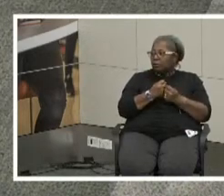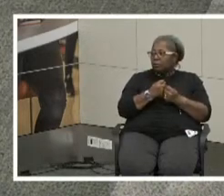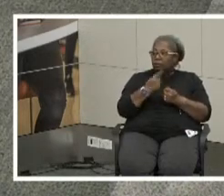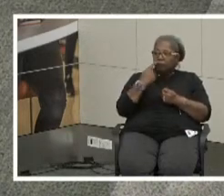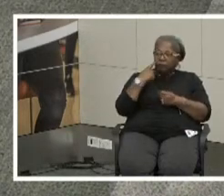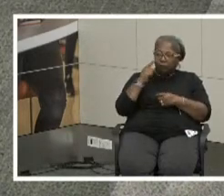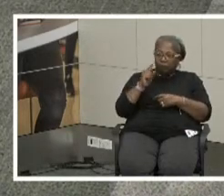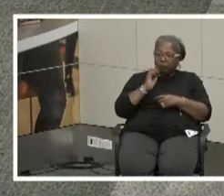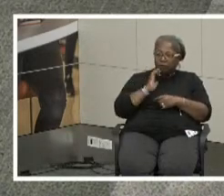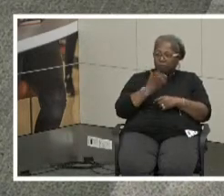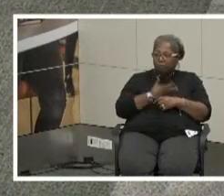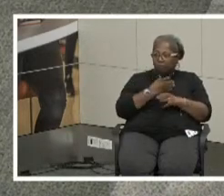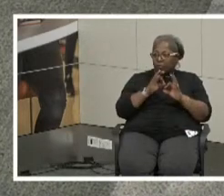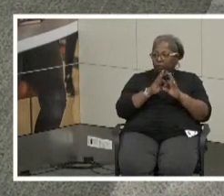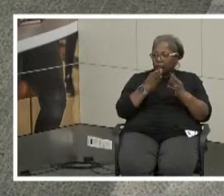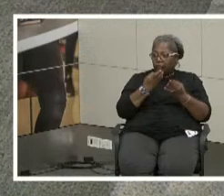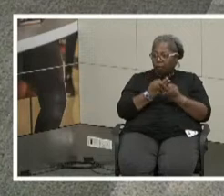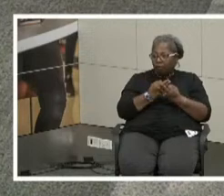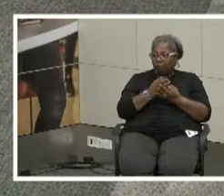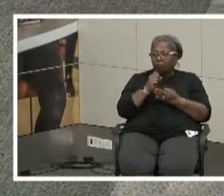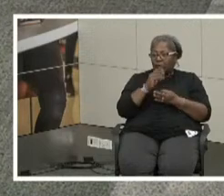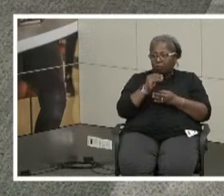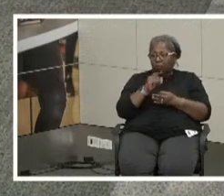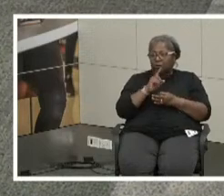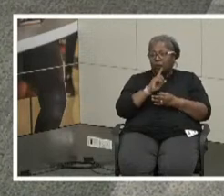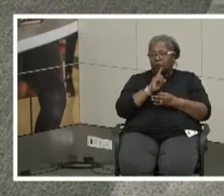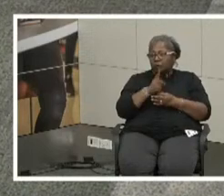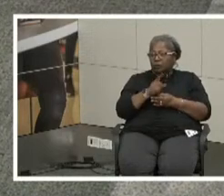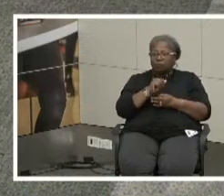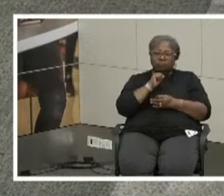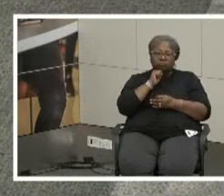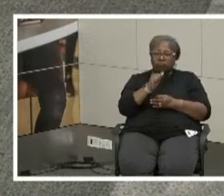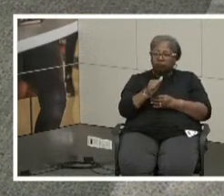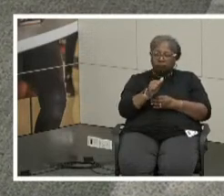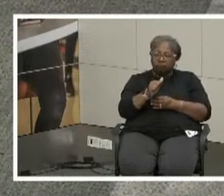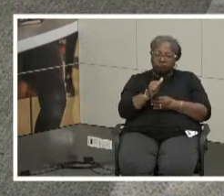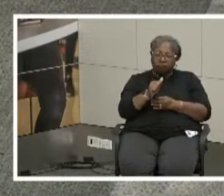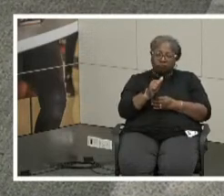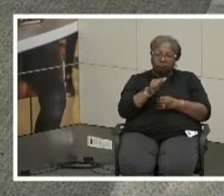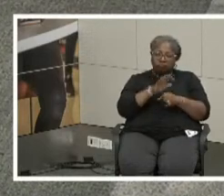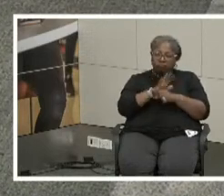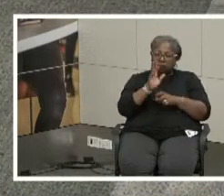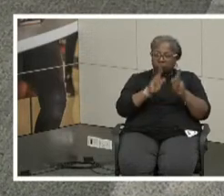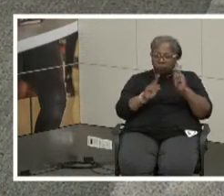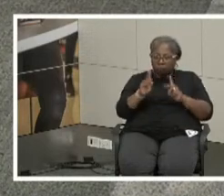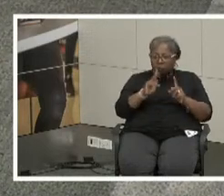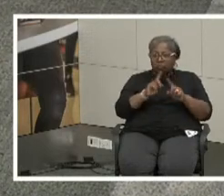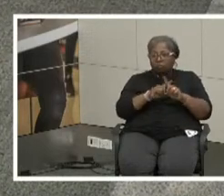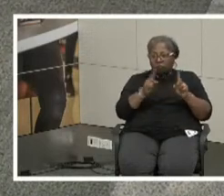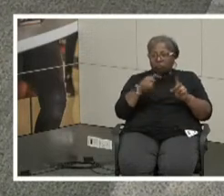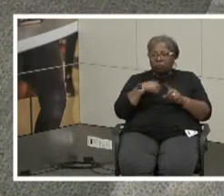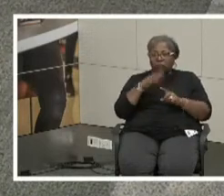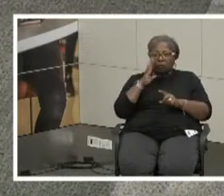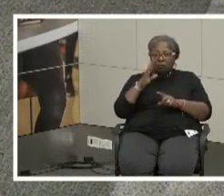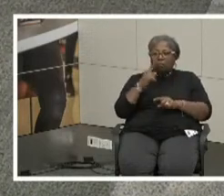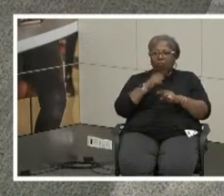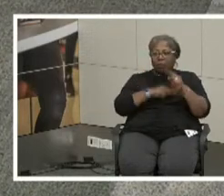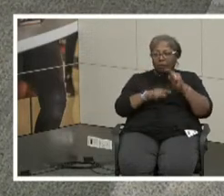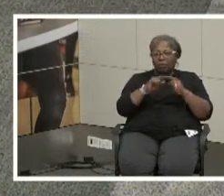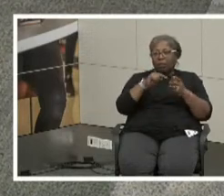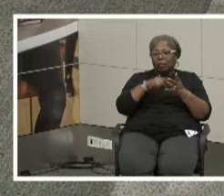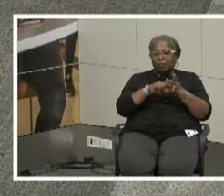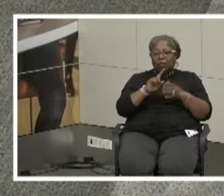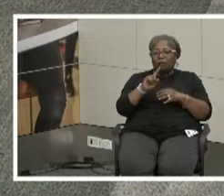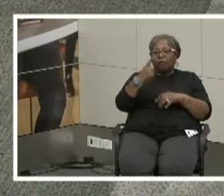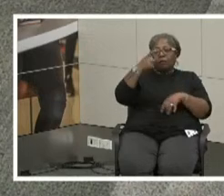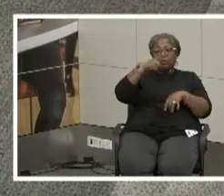for um our families so it wasn't very well attended however I'll go back to this is the